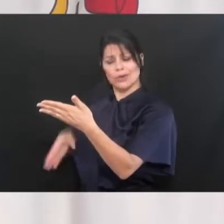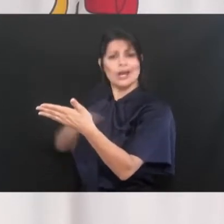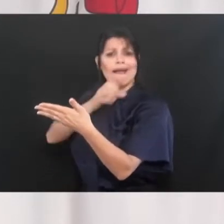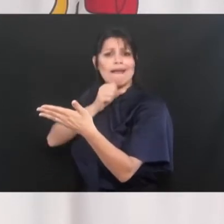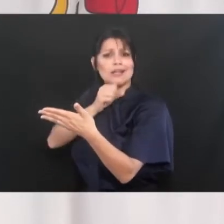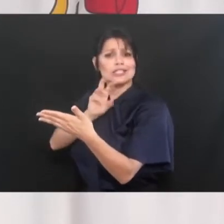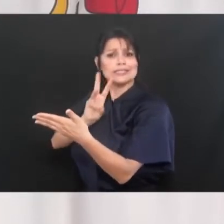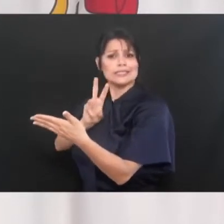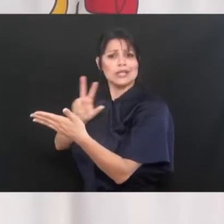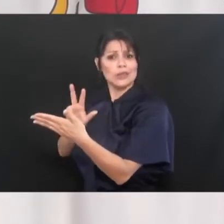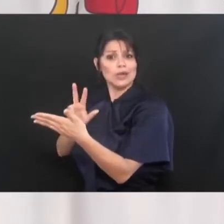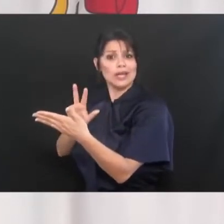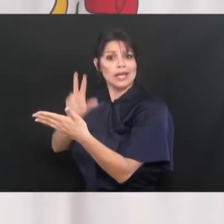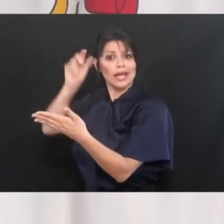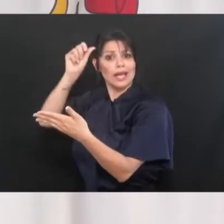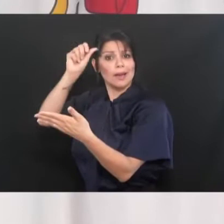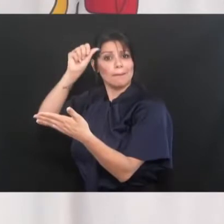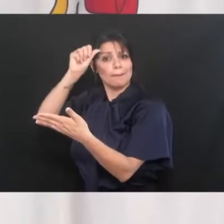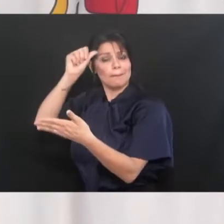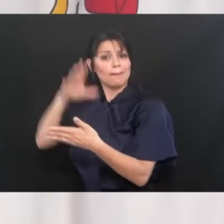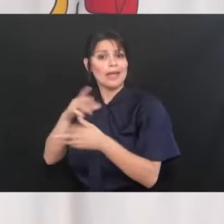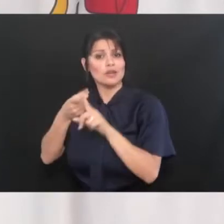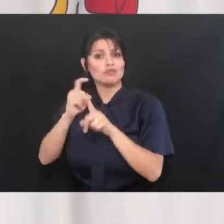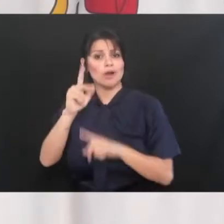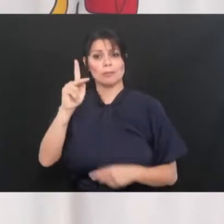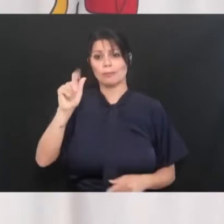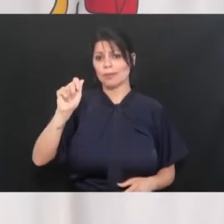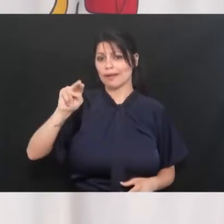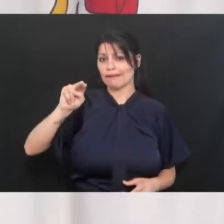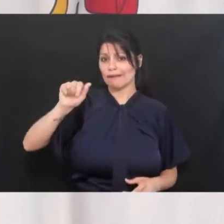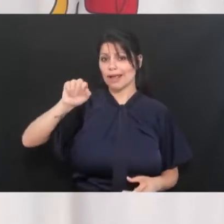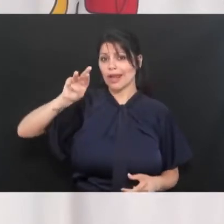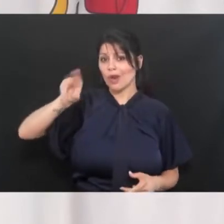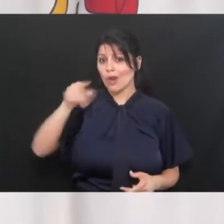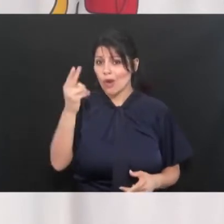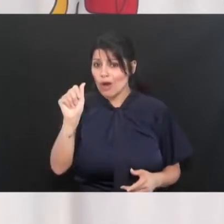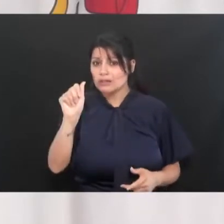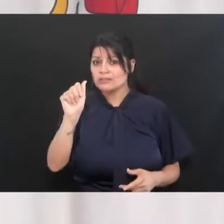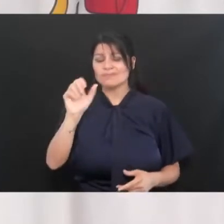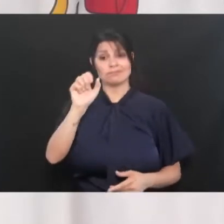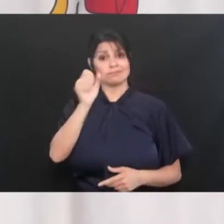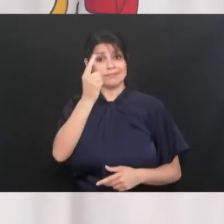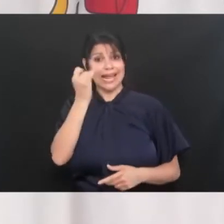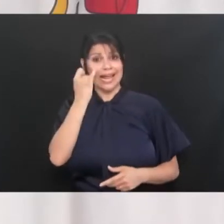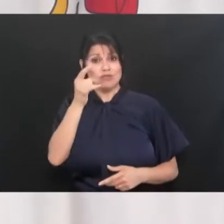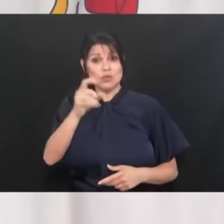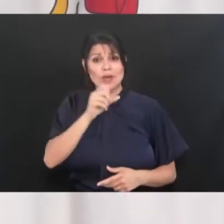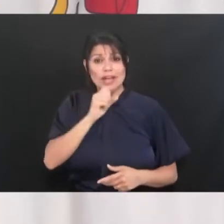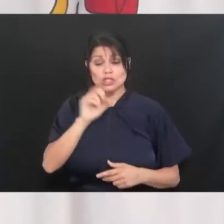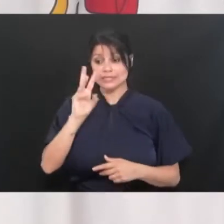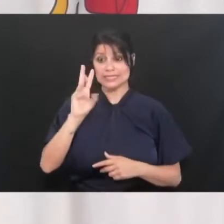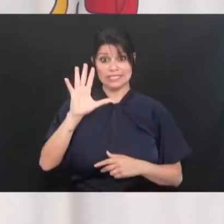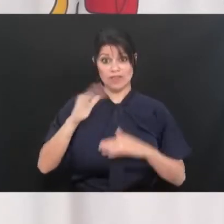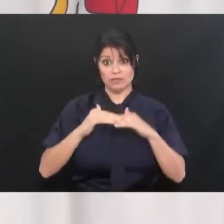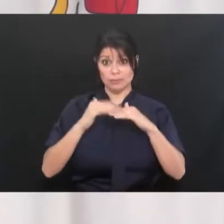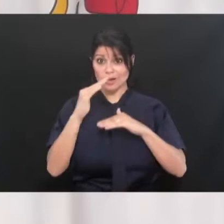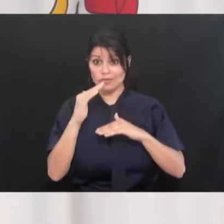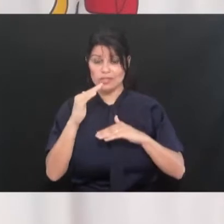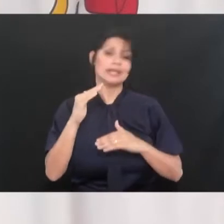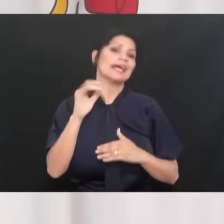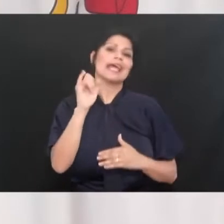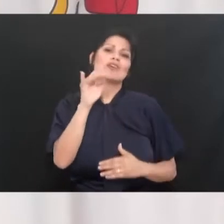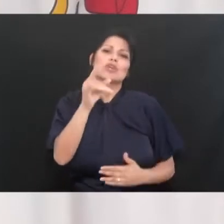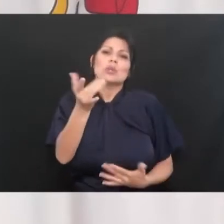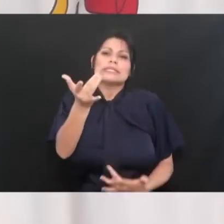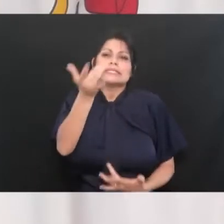63-year-old male from Kanawha County. If you're 65 and above and you've got a symptom and you don't get a test,